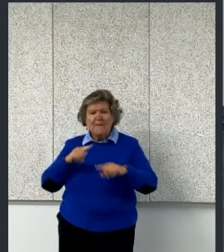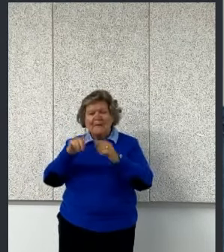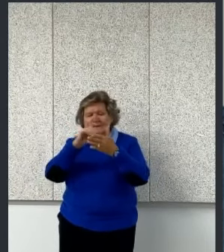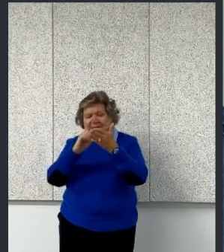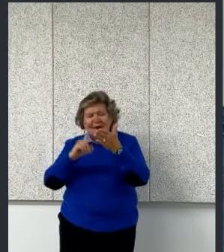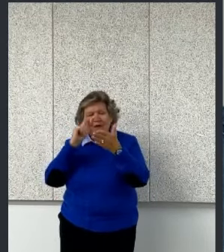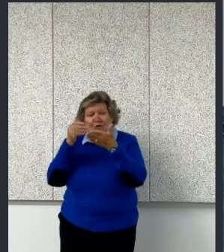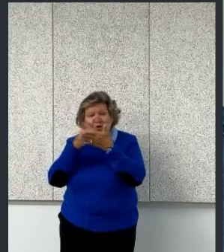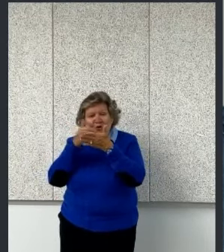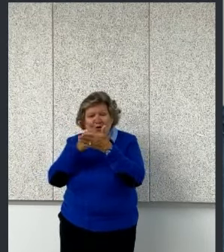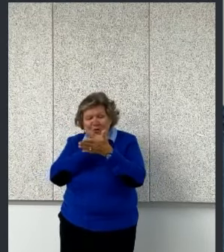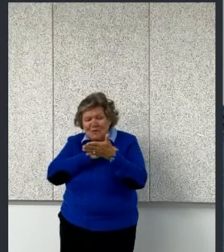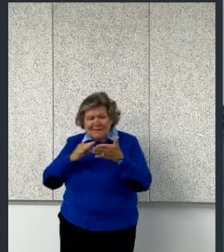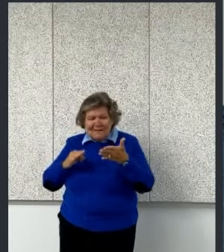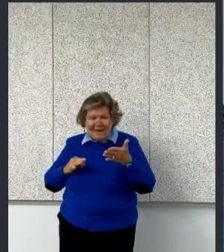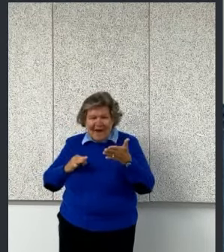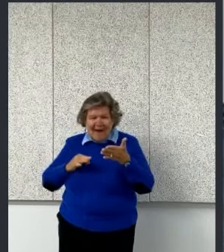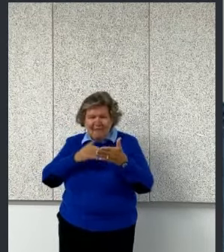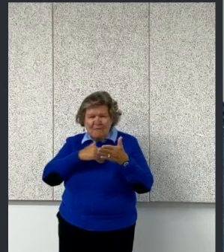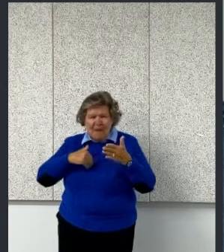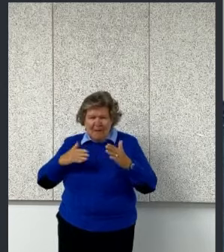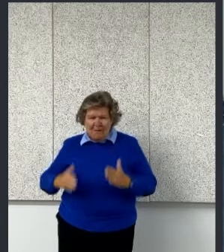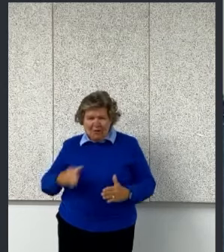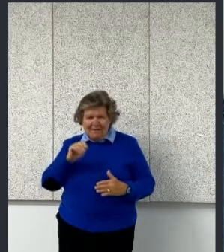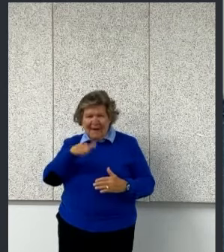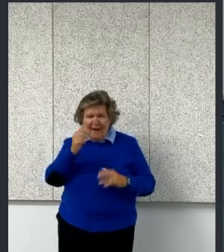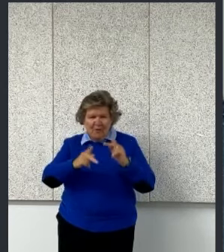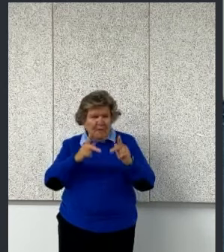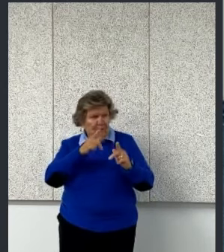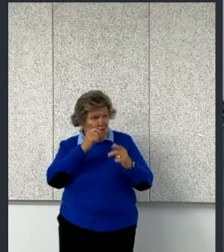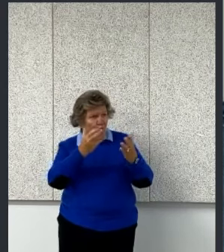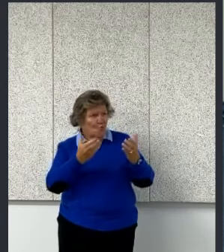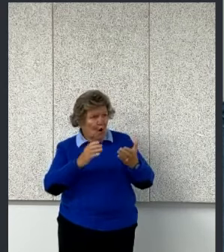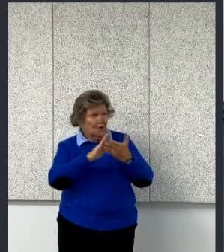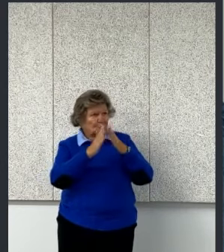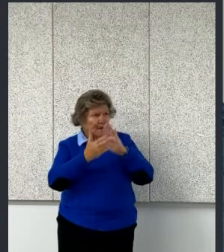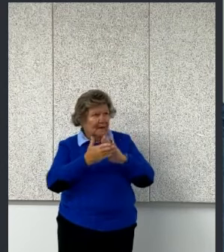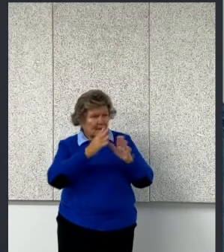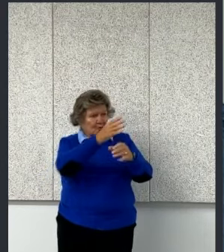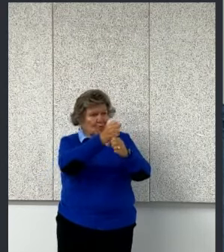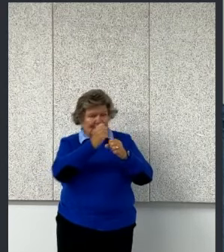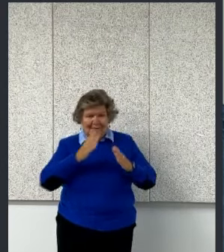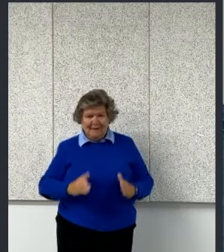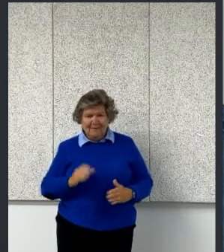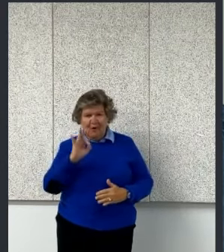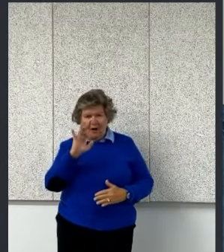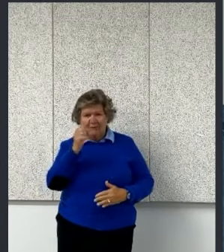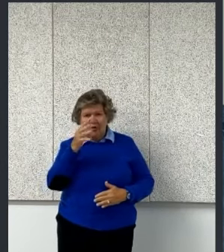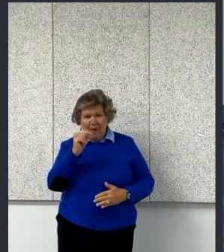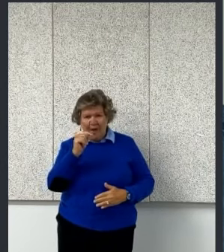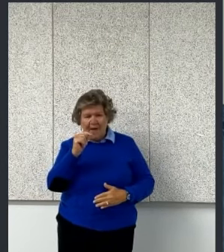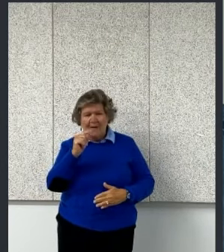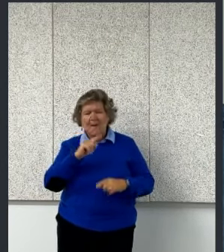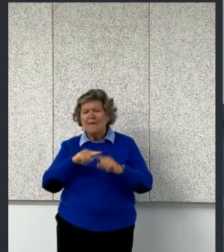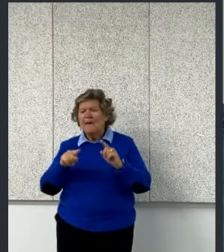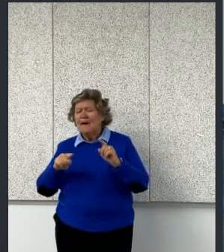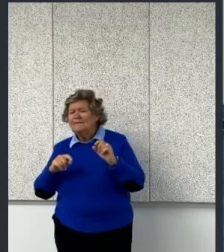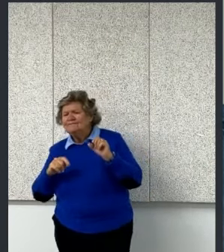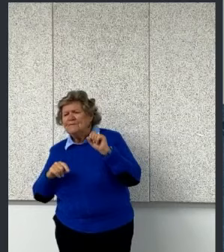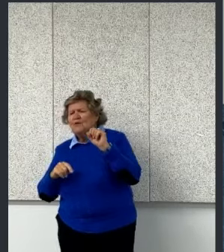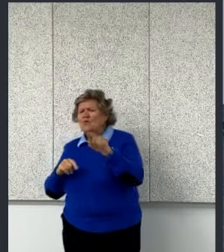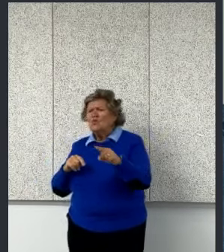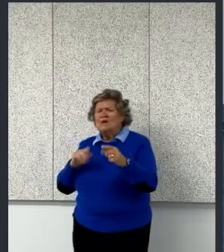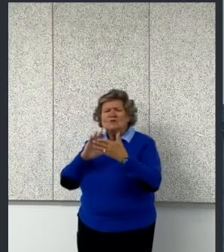staff members at existing grantees. There's been so much turnover, and we see that, and we know that. So the questions we're getting from people,